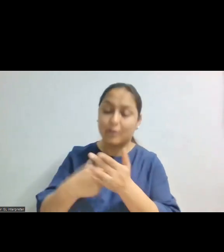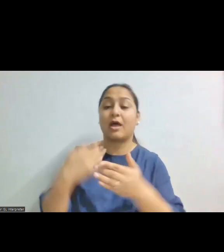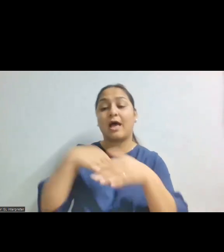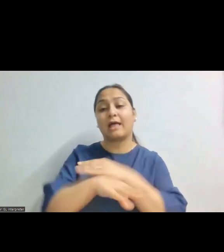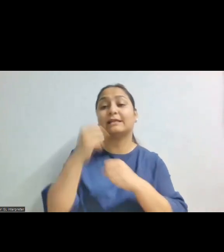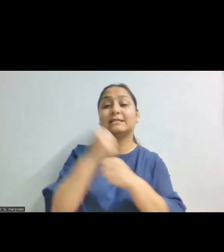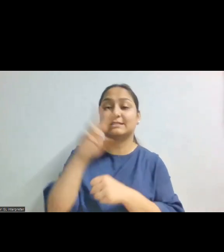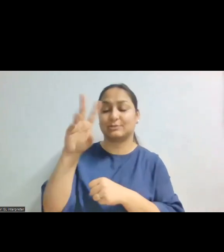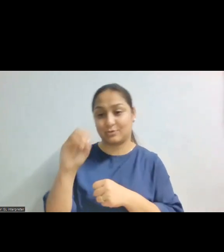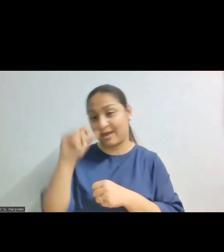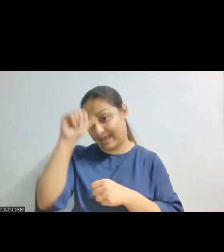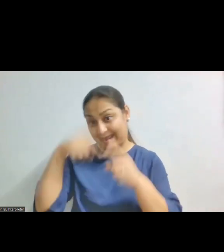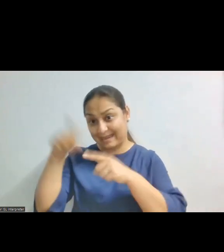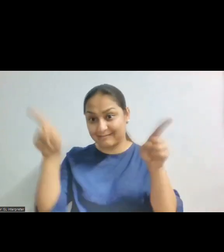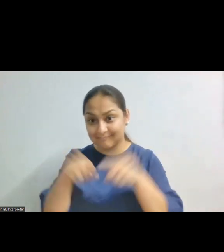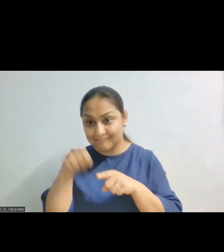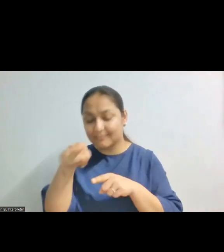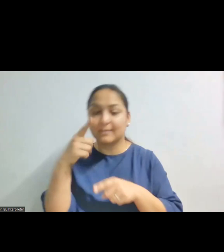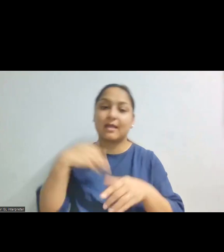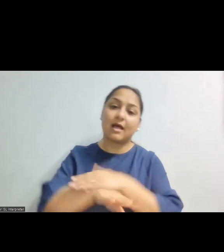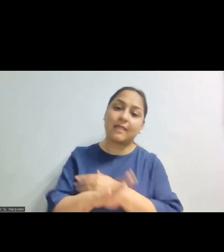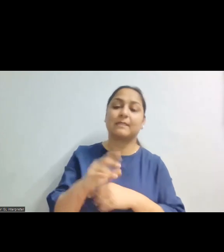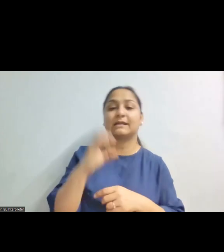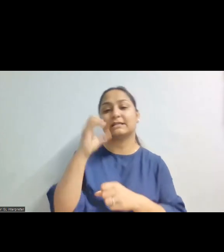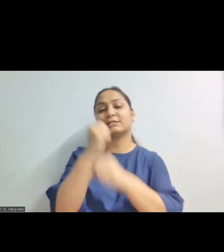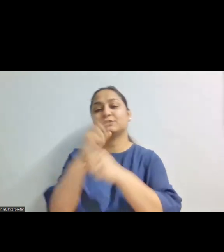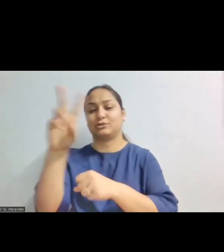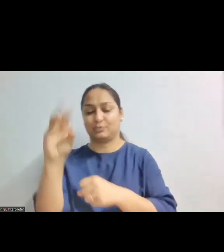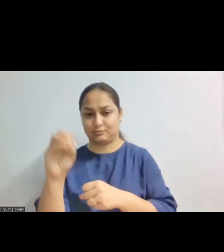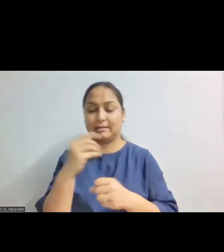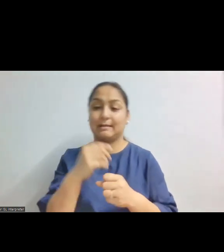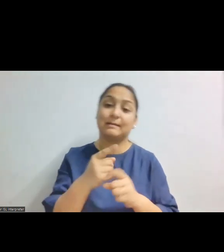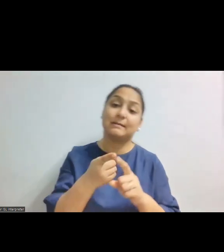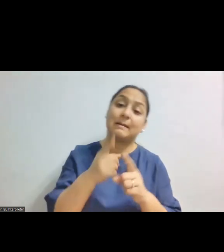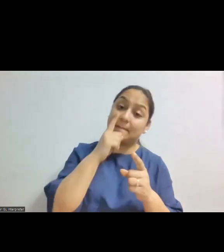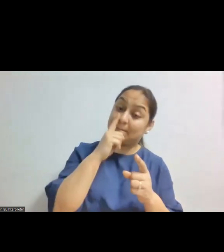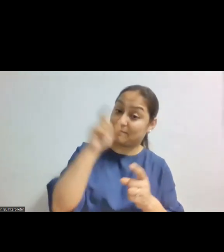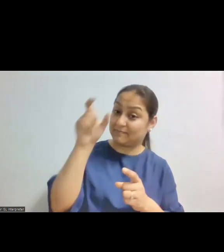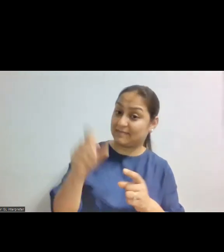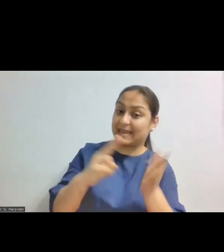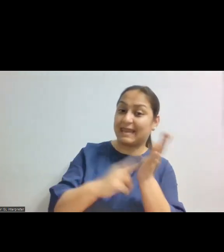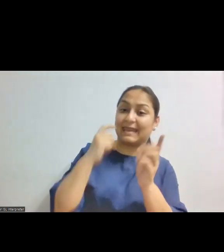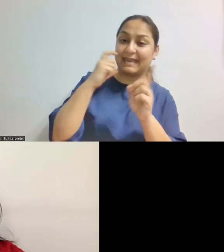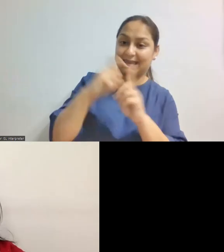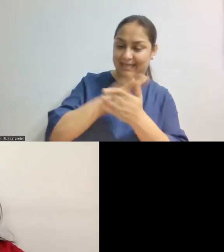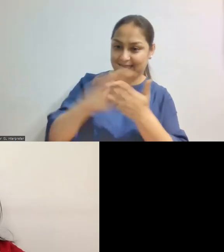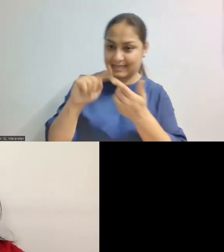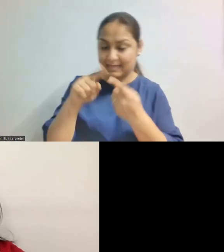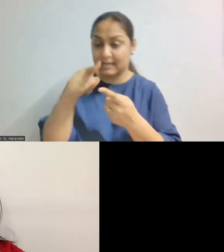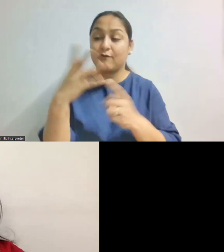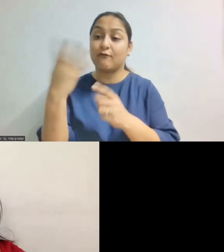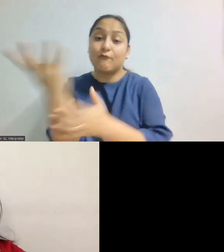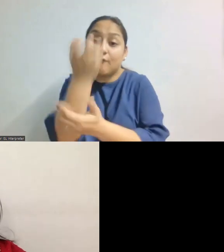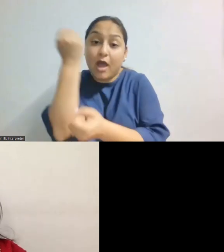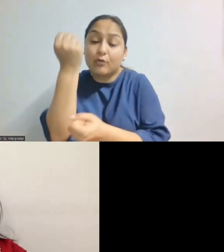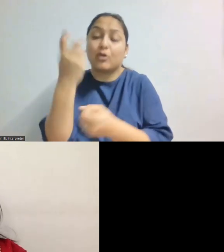under C20. To briefly introduce Ms. Nidhi, she is the founder and executive director of